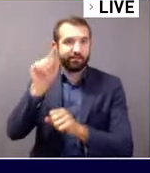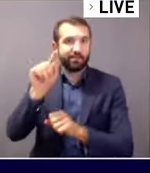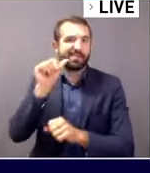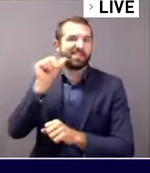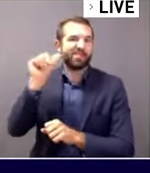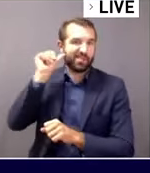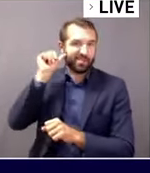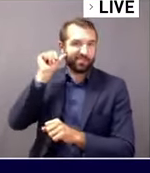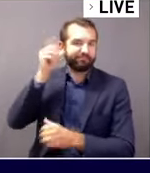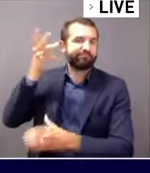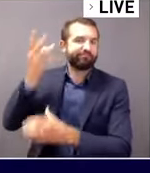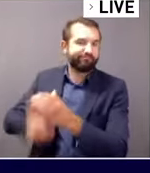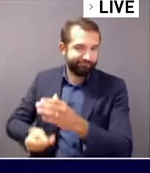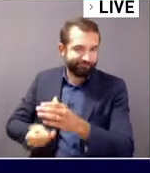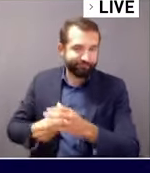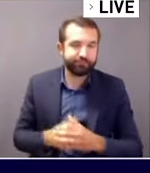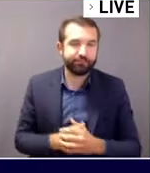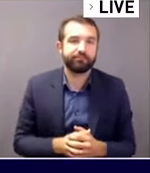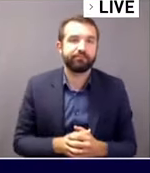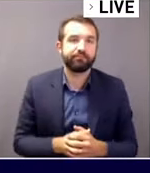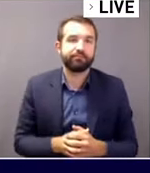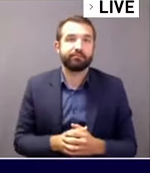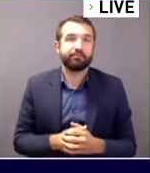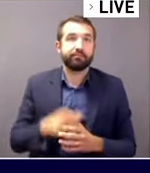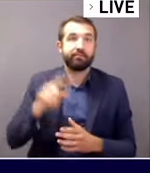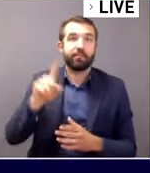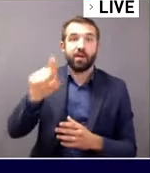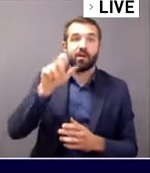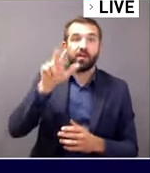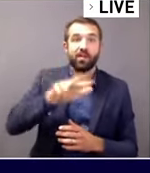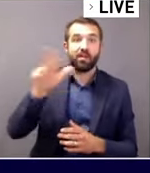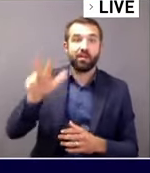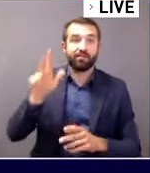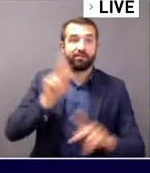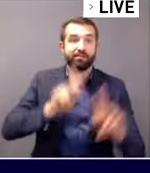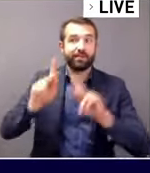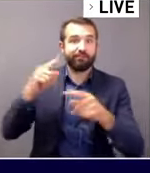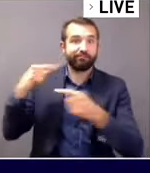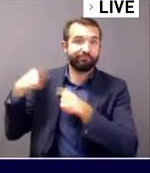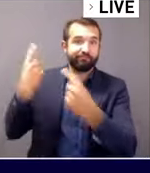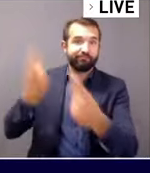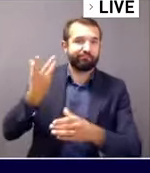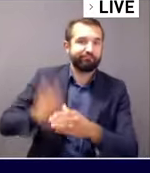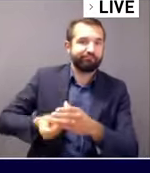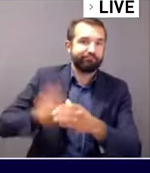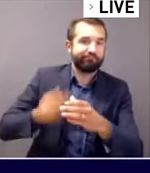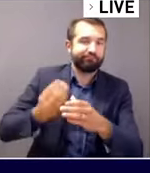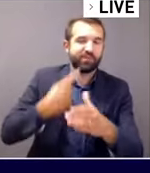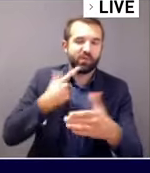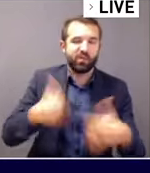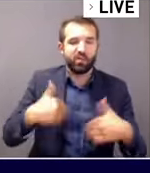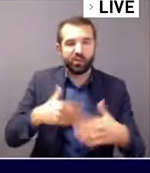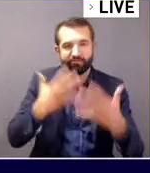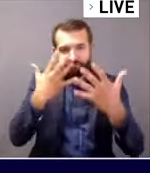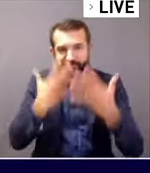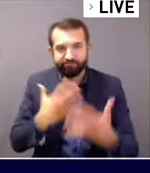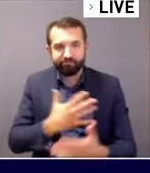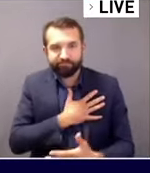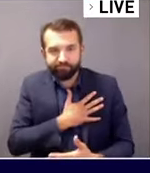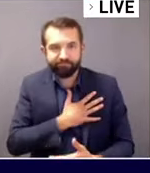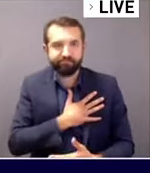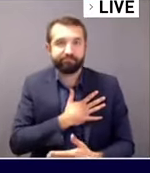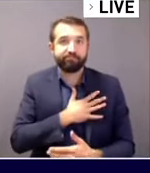the 133rd death associated with COVID-19 across the state. We offer his